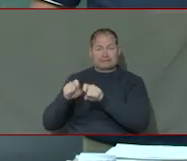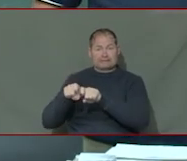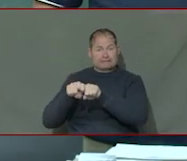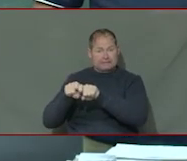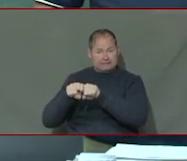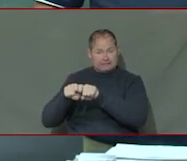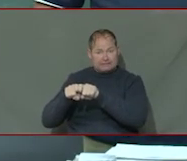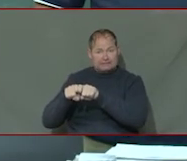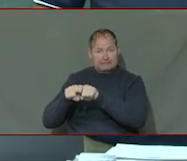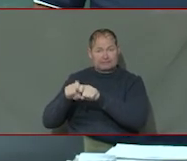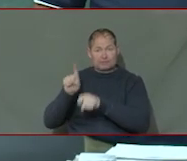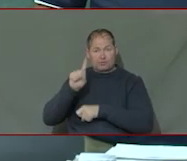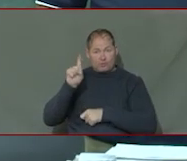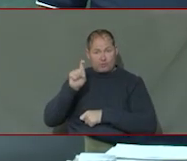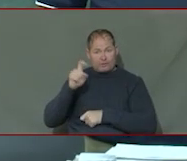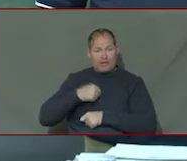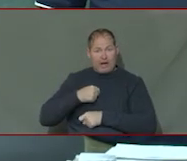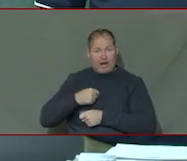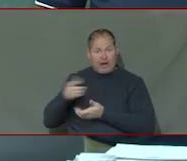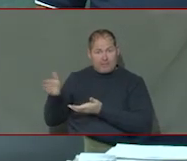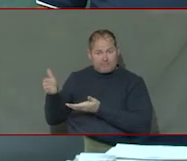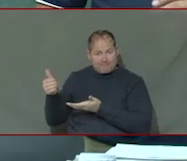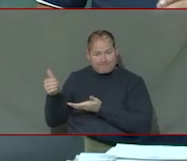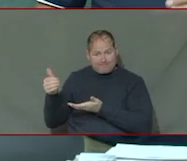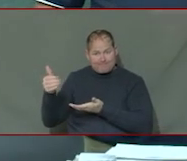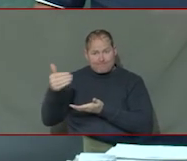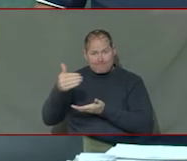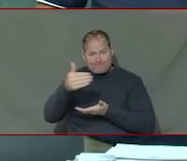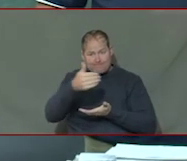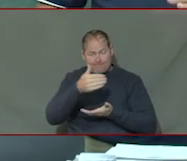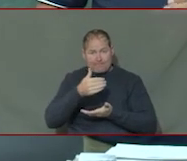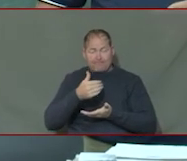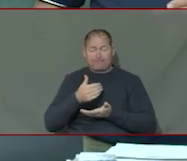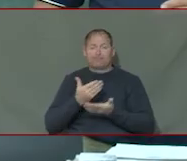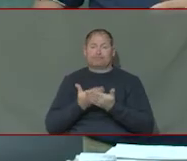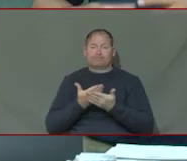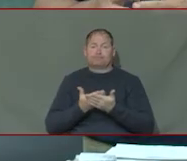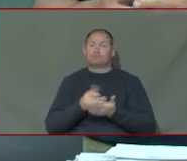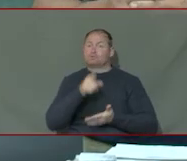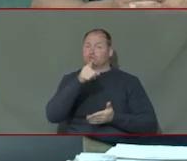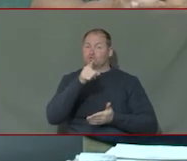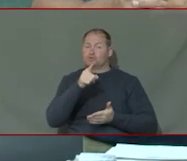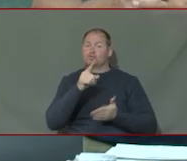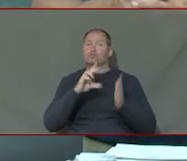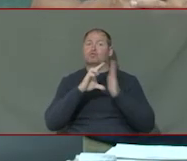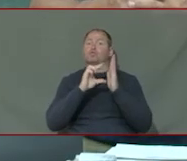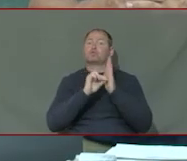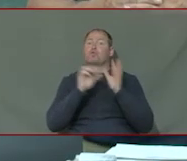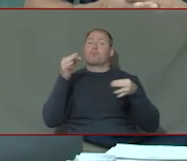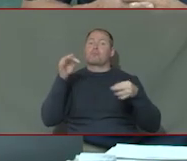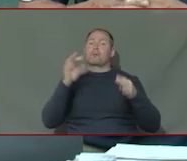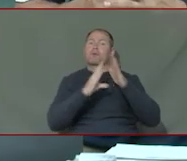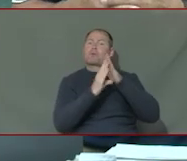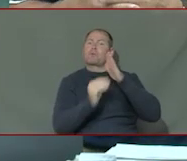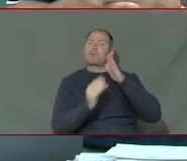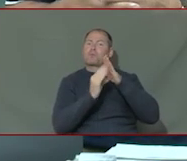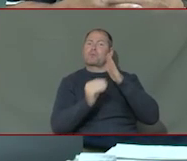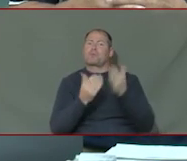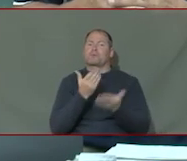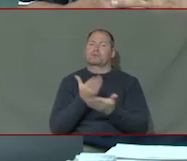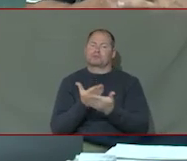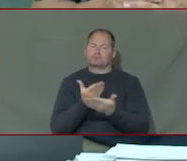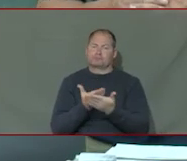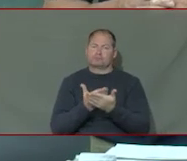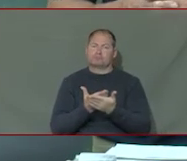learners who are viewing this at home, you will have the notes that you can download together with the recorded lesson which we will post